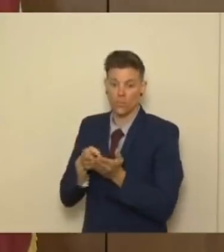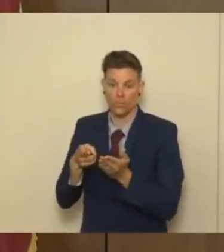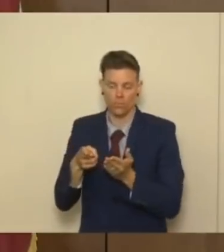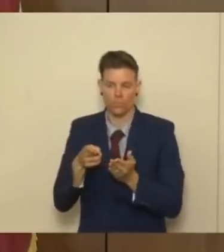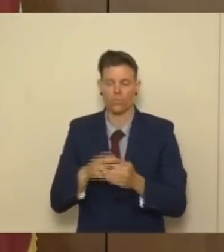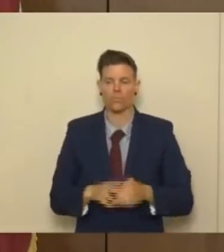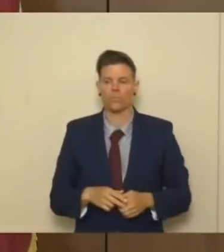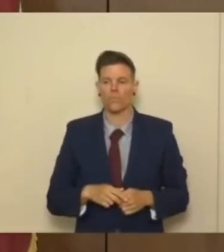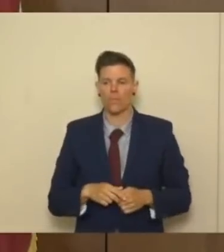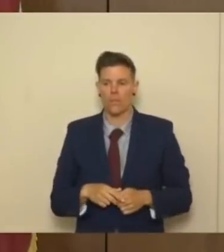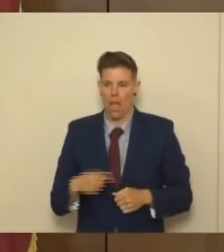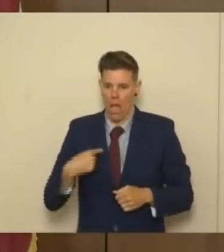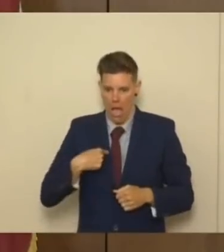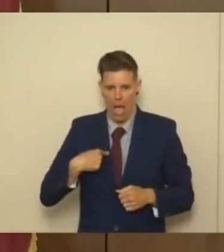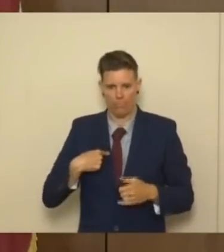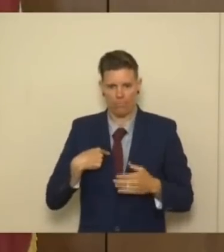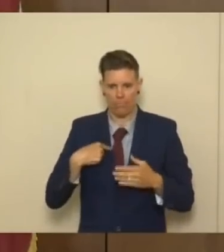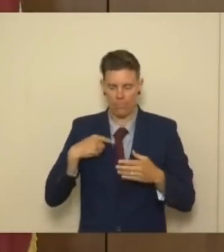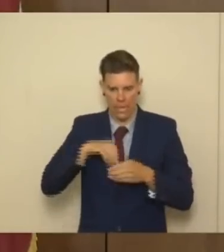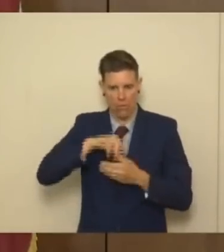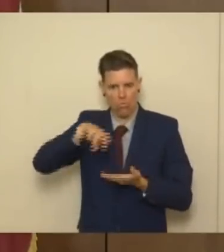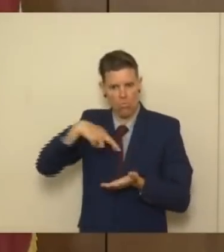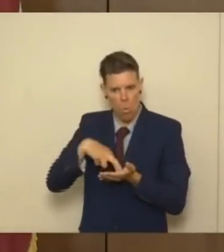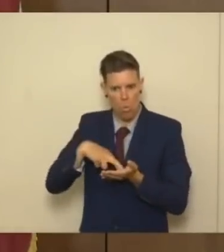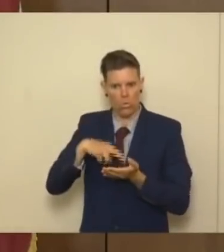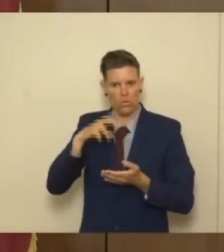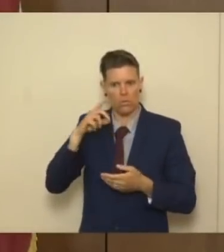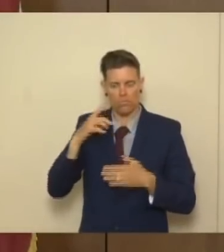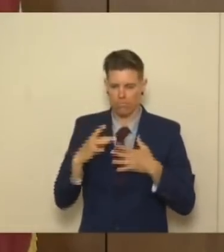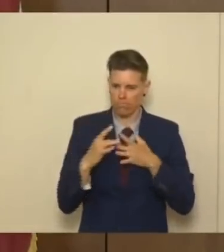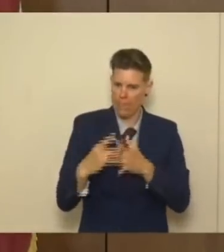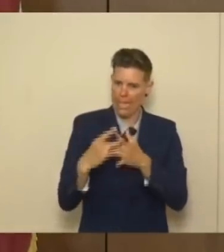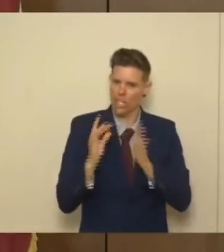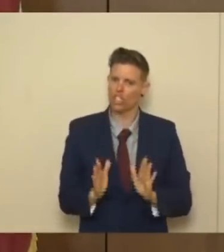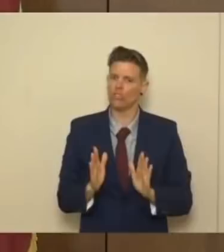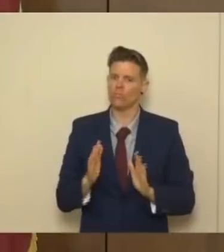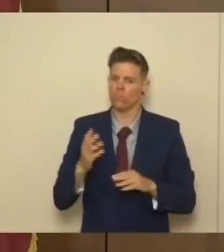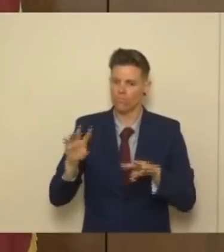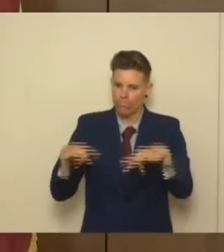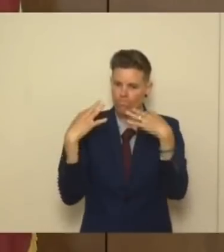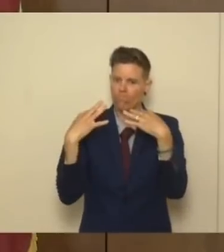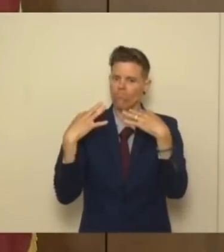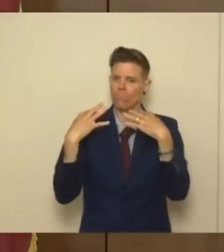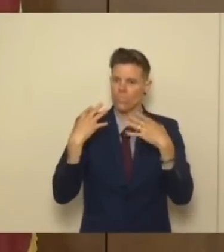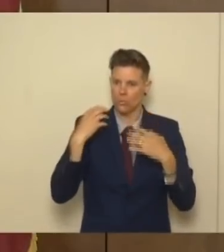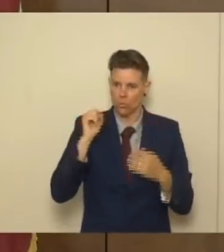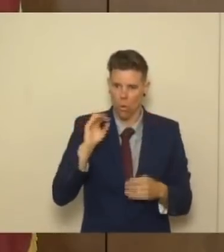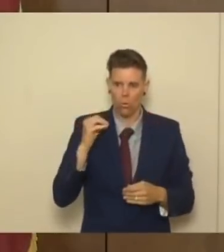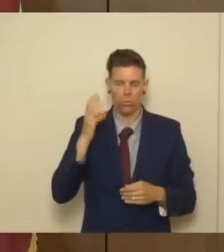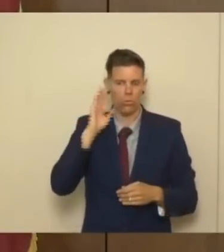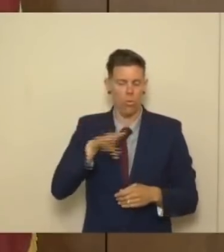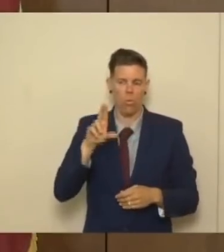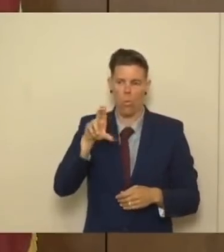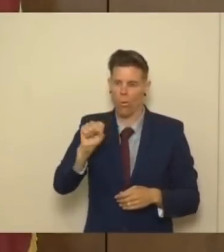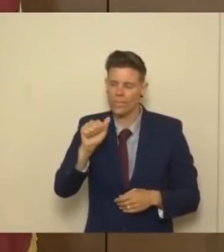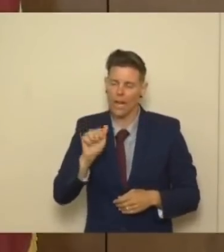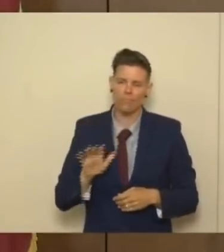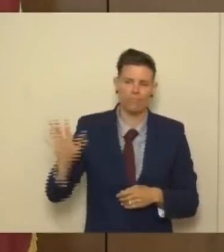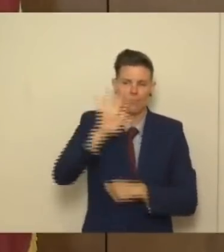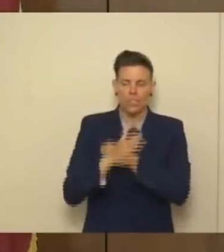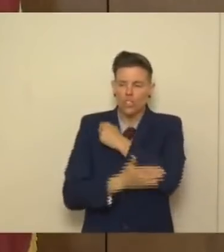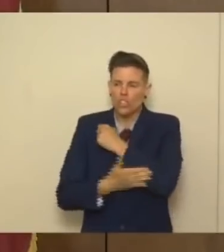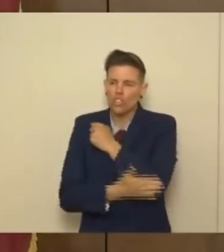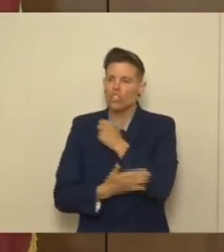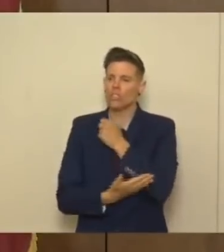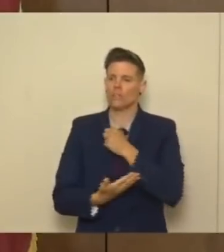of civil unrest in the country and in our state that requires immediate and swift attention, and